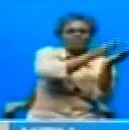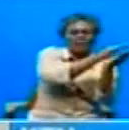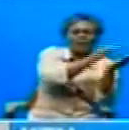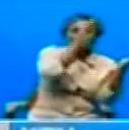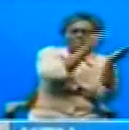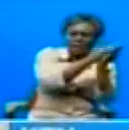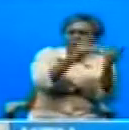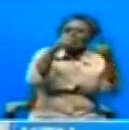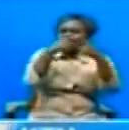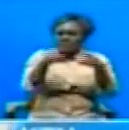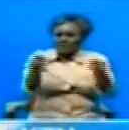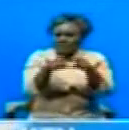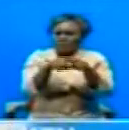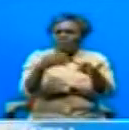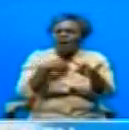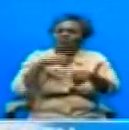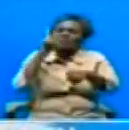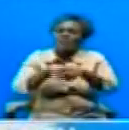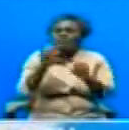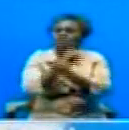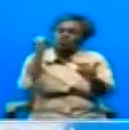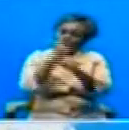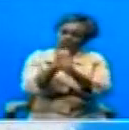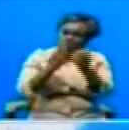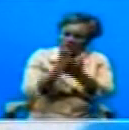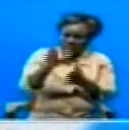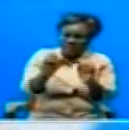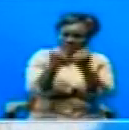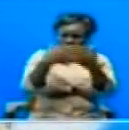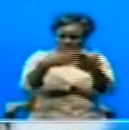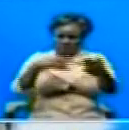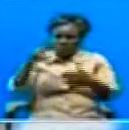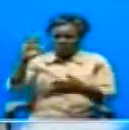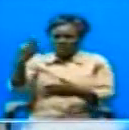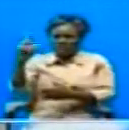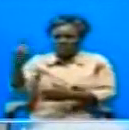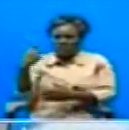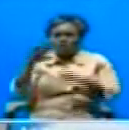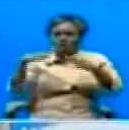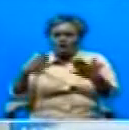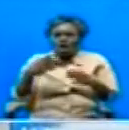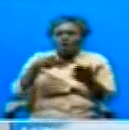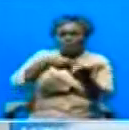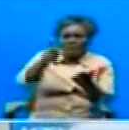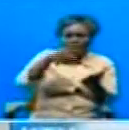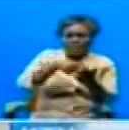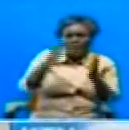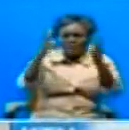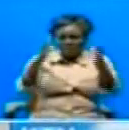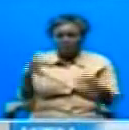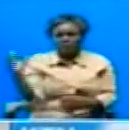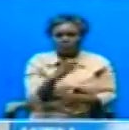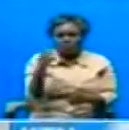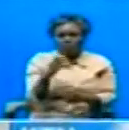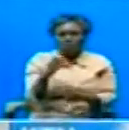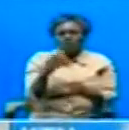will, however, be in a race against time to ensure this happens before December 31st or part with millions of shillings in capital gains tax